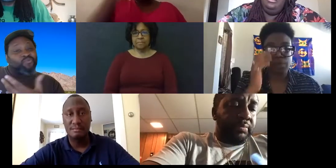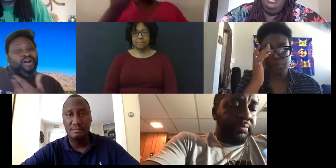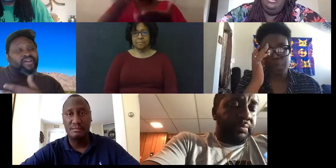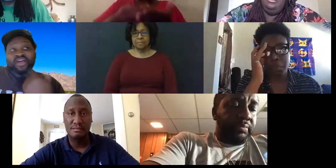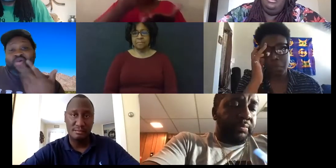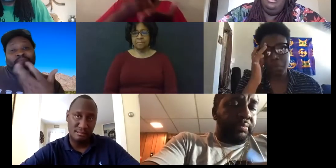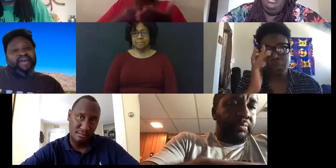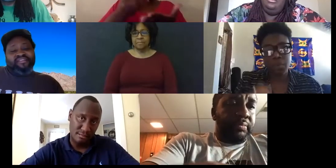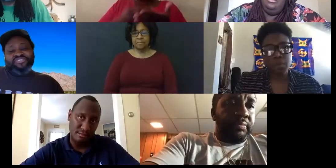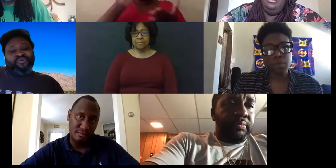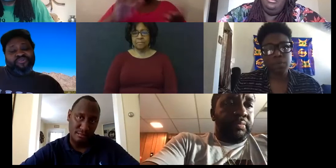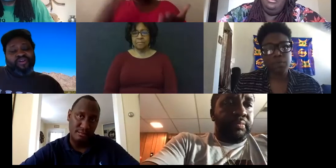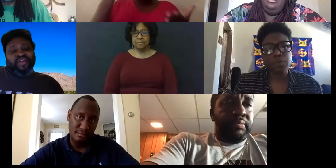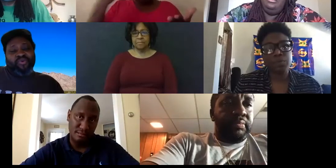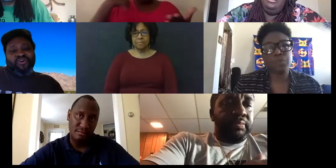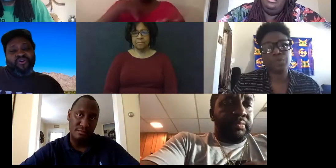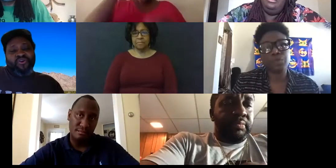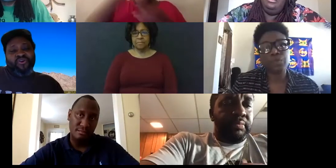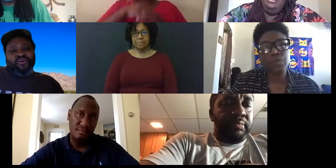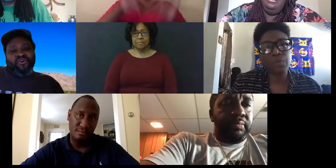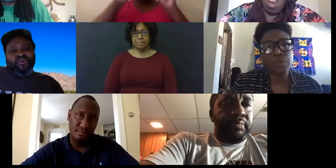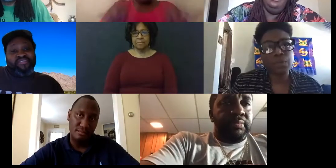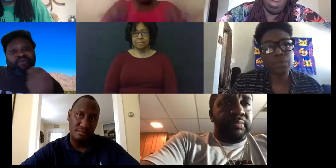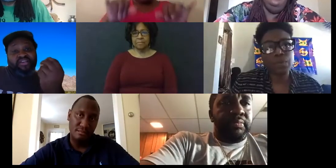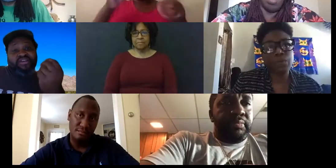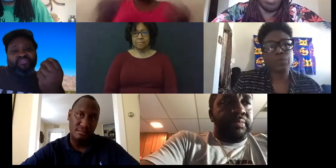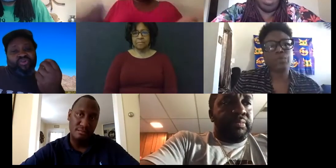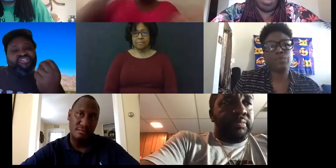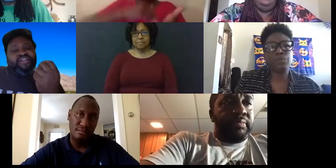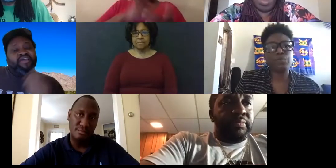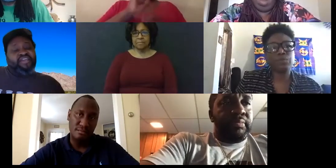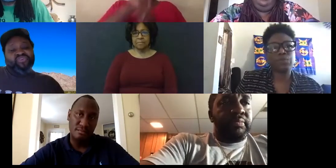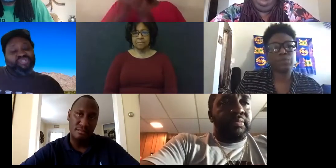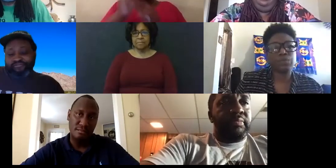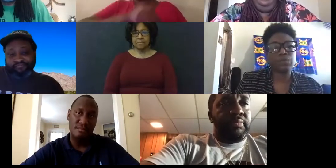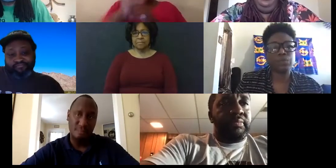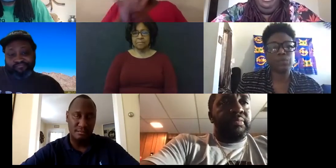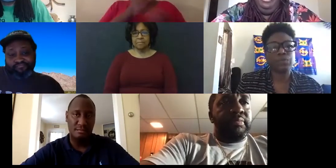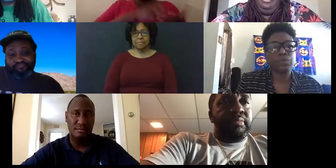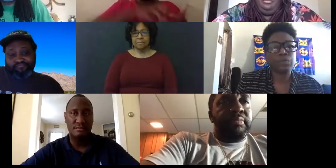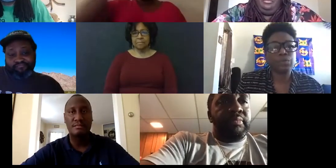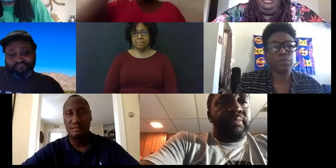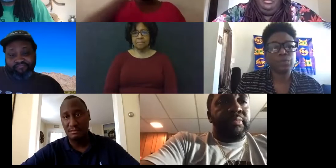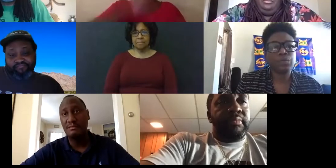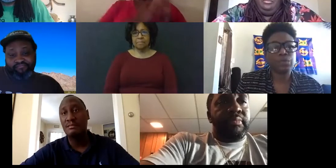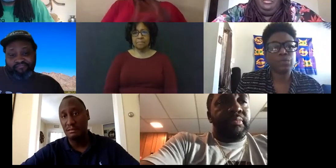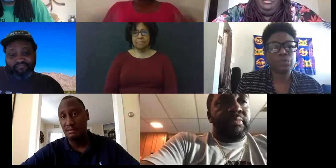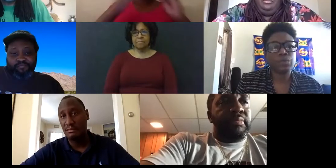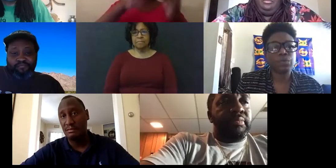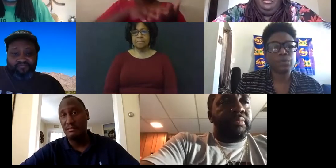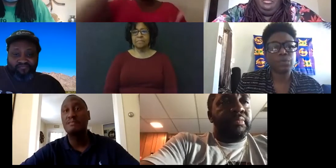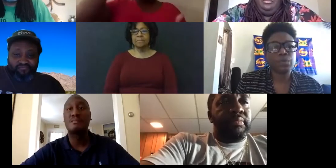happening and why we're back in a situation we're in now with COVID. It's because everybody, the rich are not getting richer. Yeah.